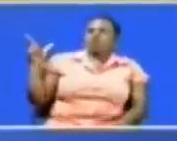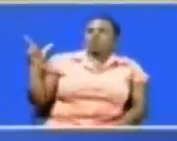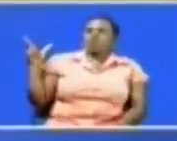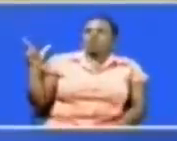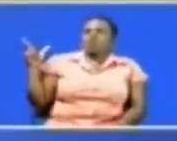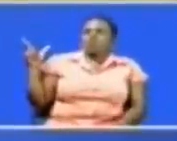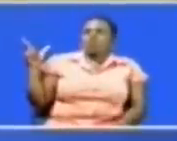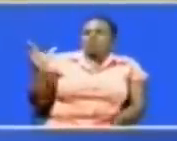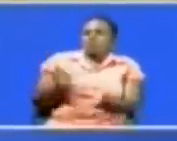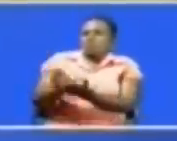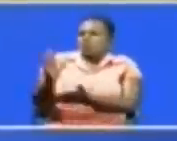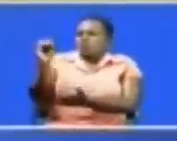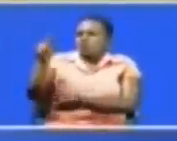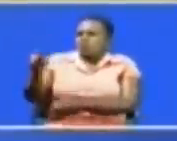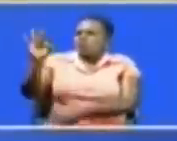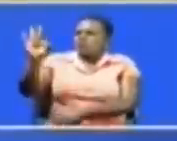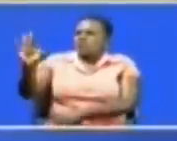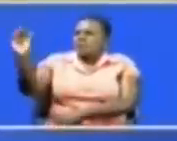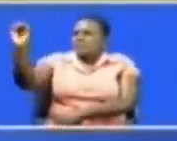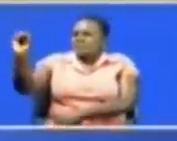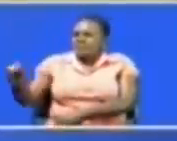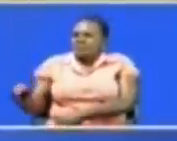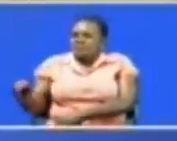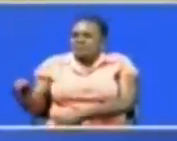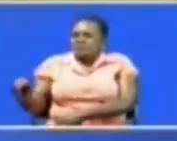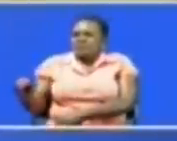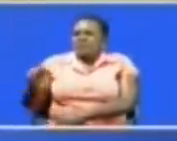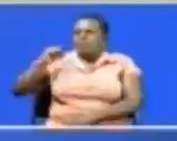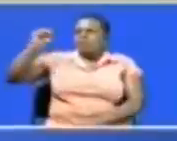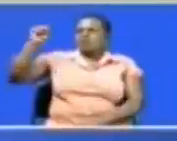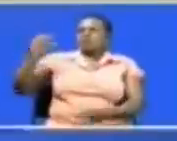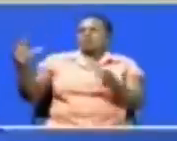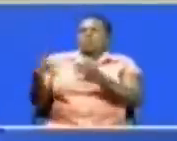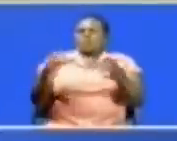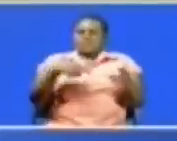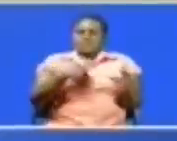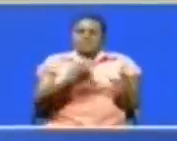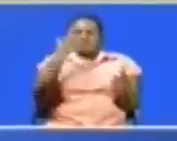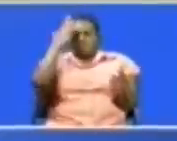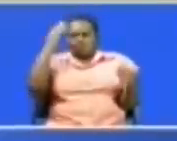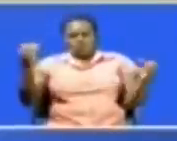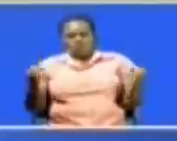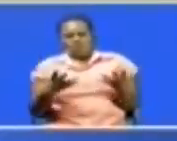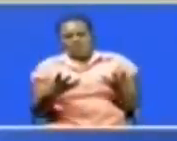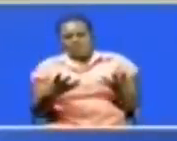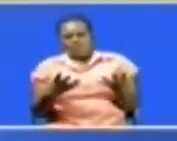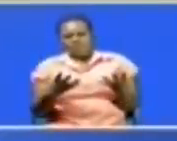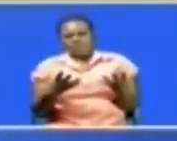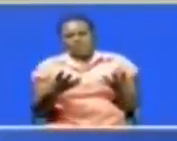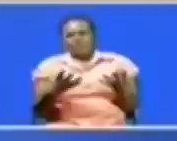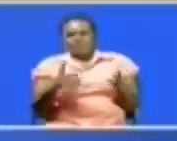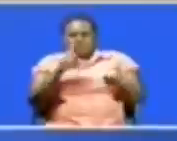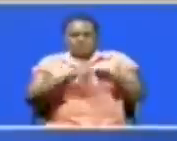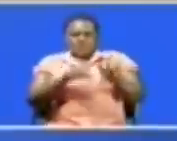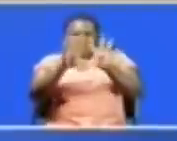order and allocate 0.3% of revenue that is due to political parties. We were doing that knowing very well that once